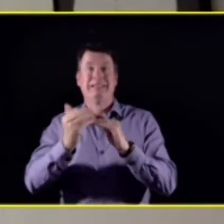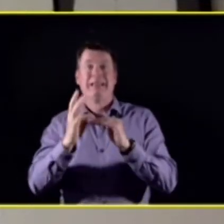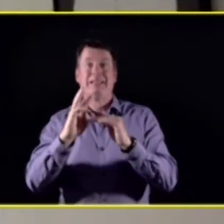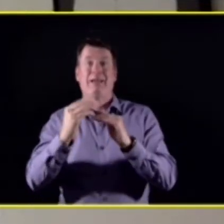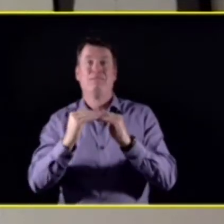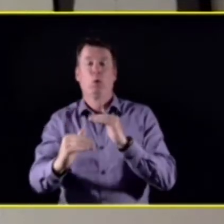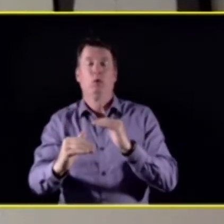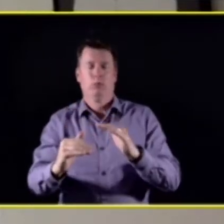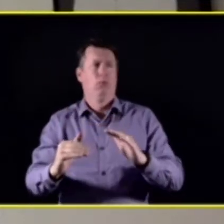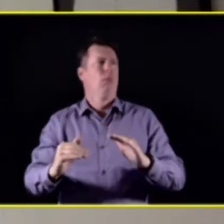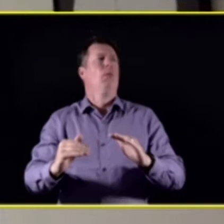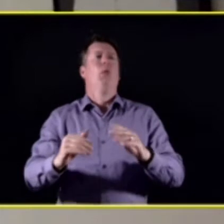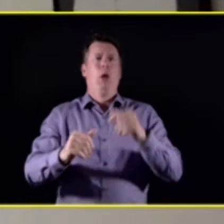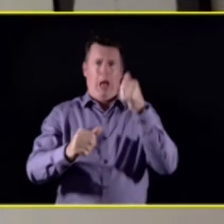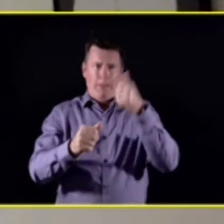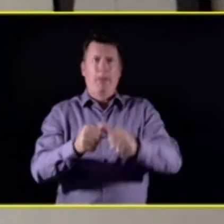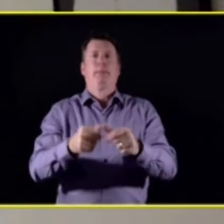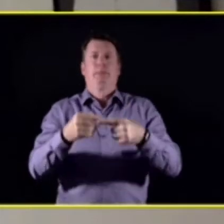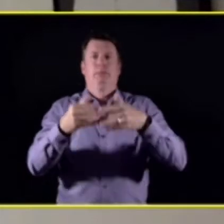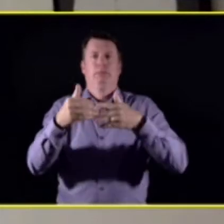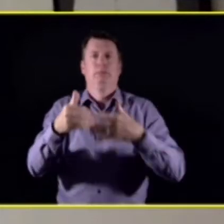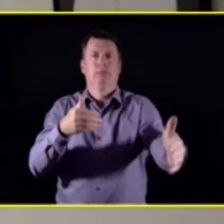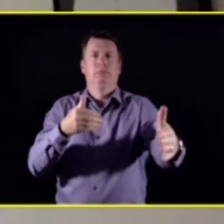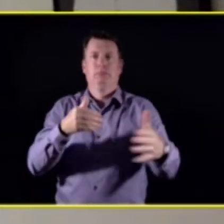nothing less than spectacular. It was